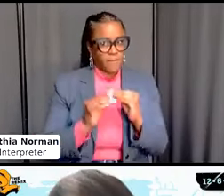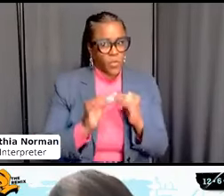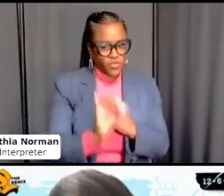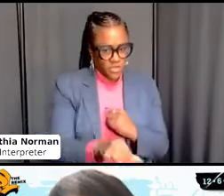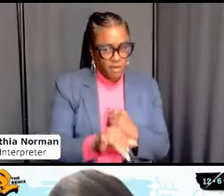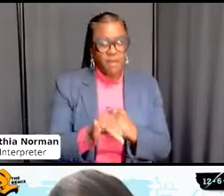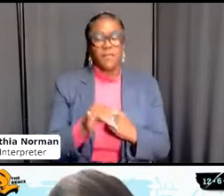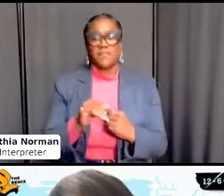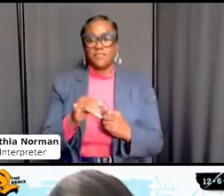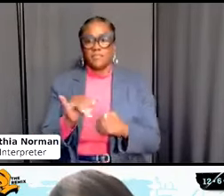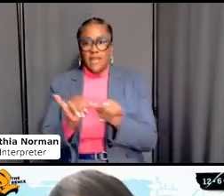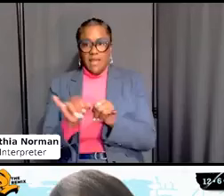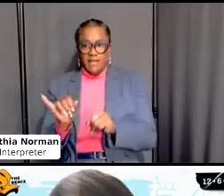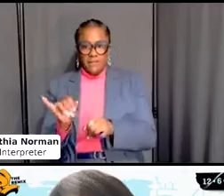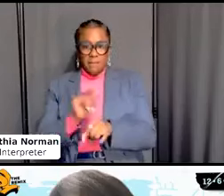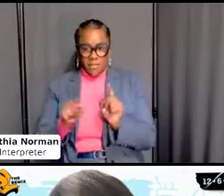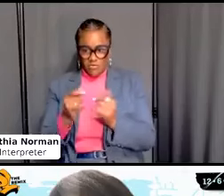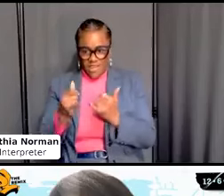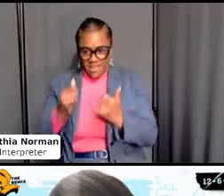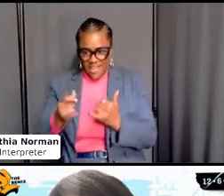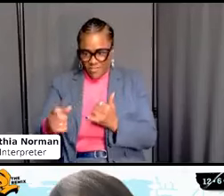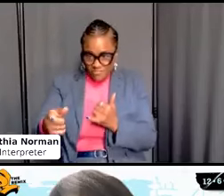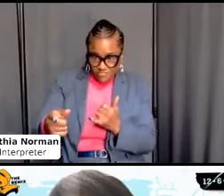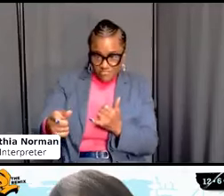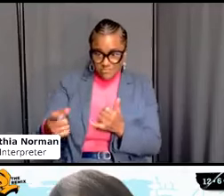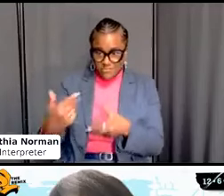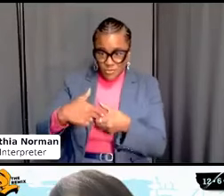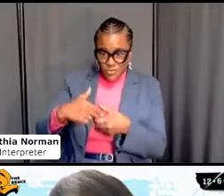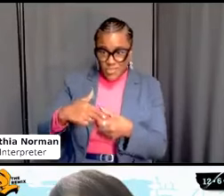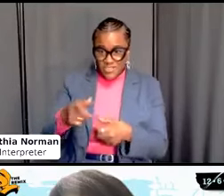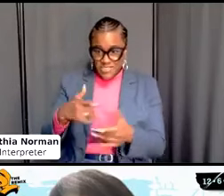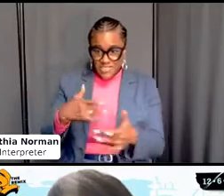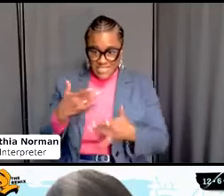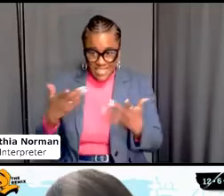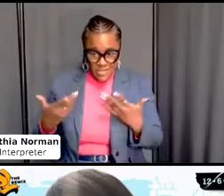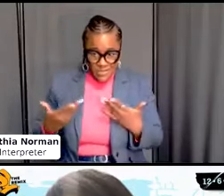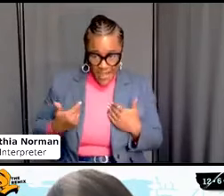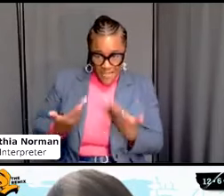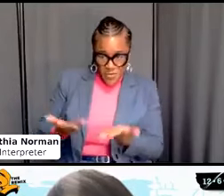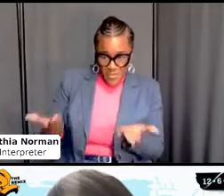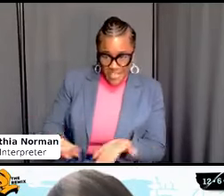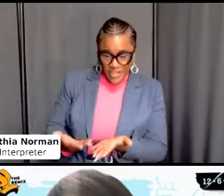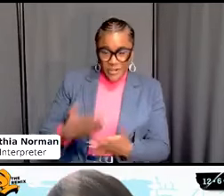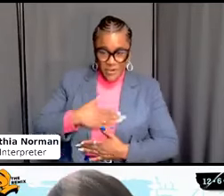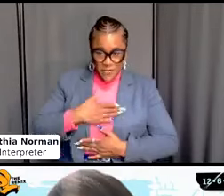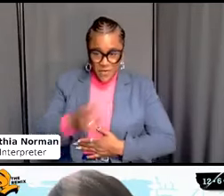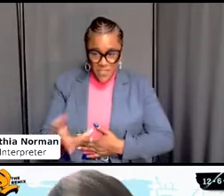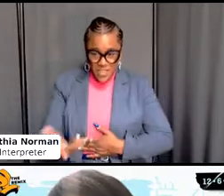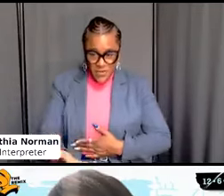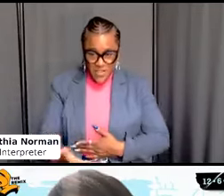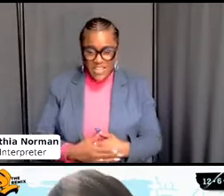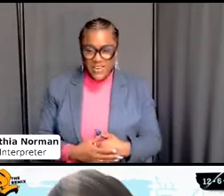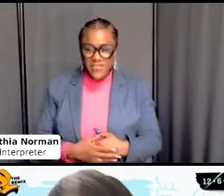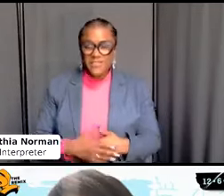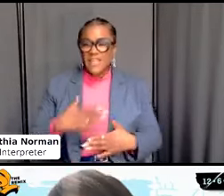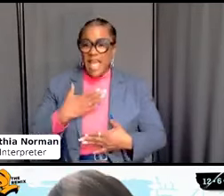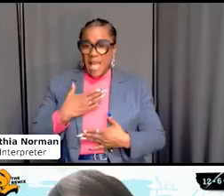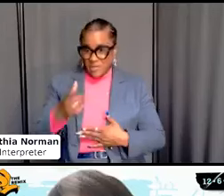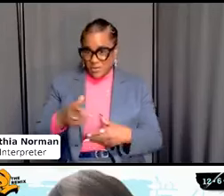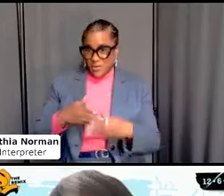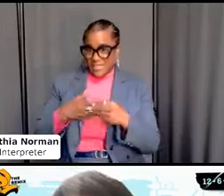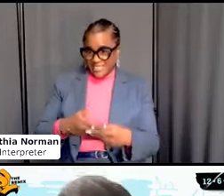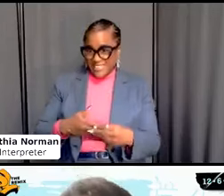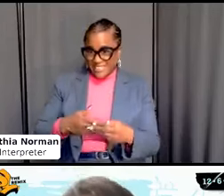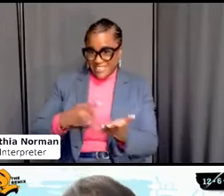we're diving in. But I think Algine we're really excited to have you, grateful you're here, and happy to have you lead this